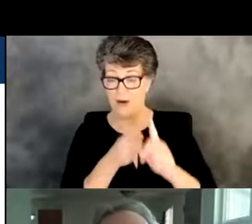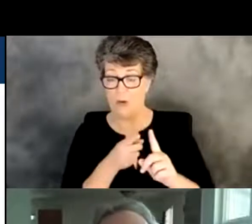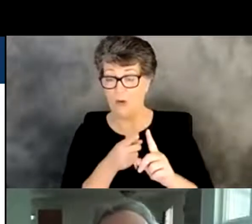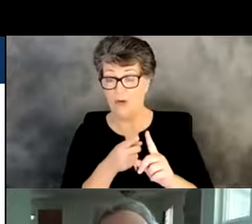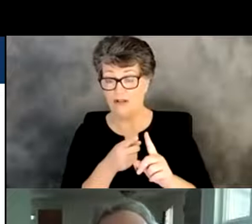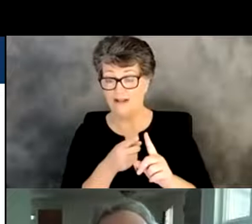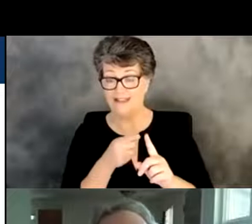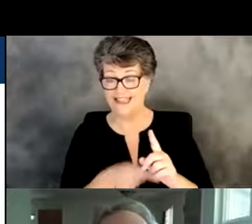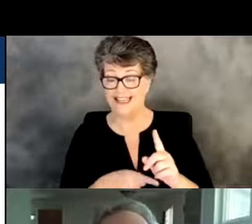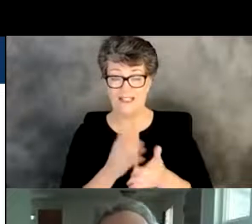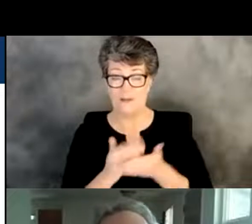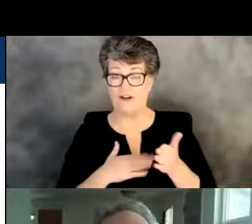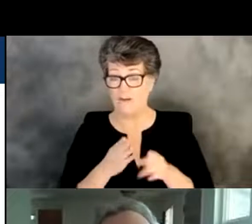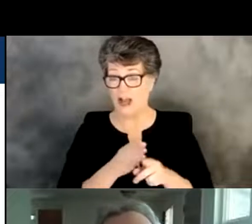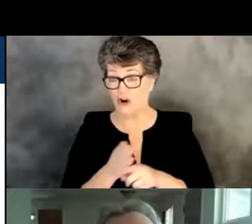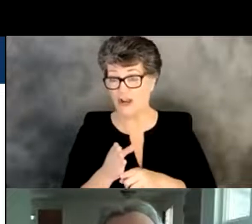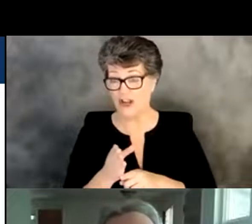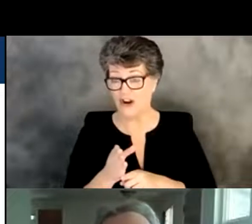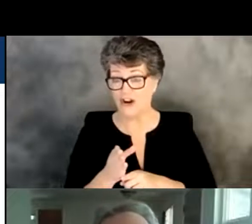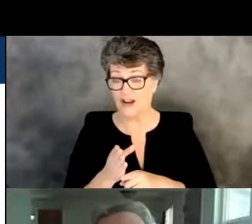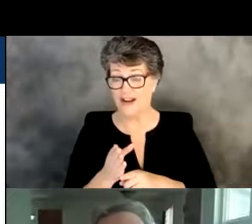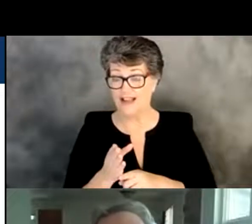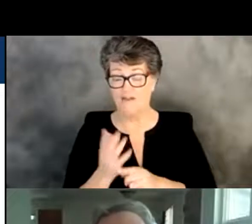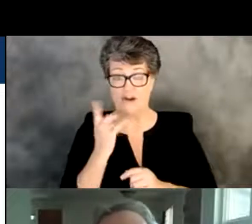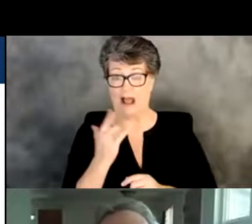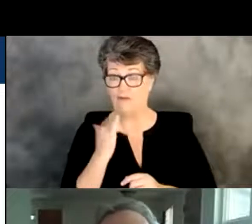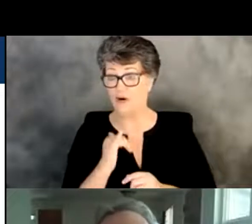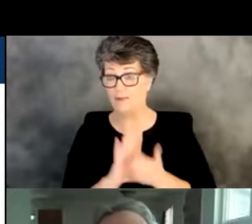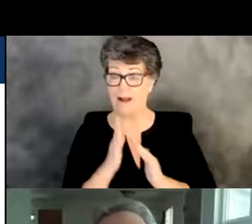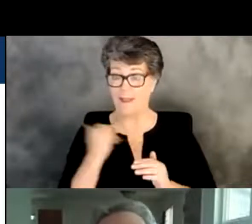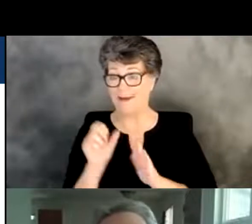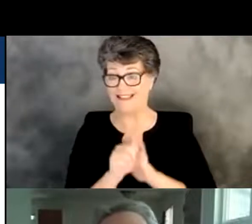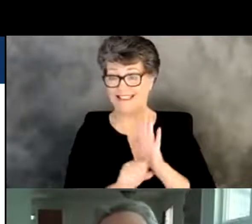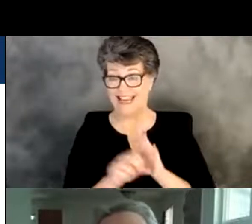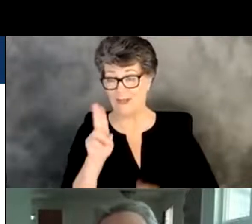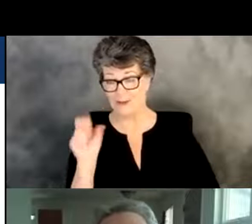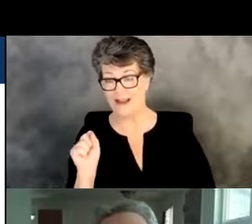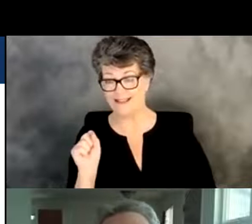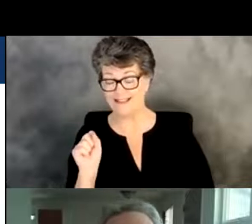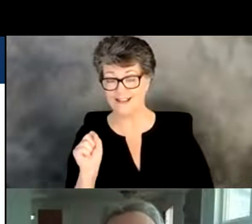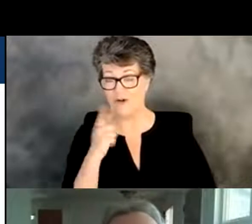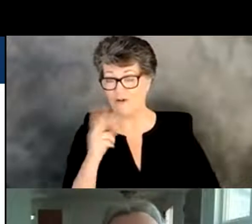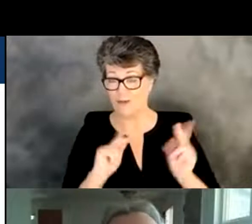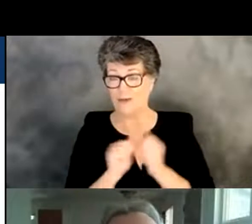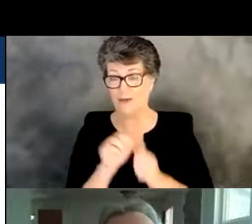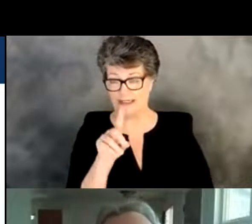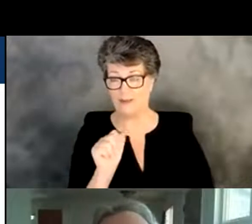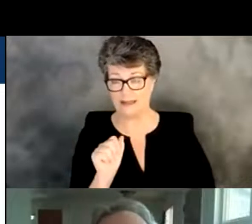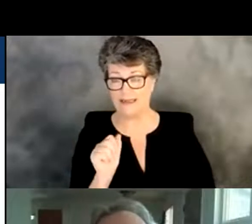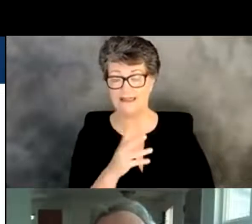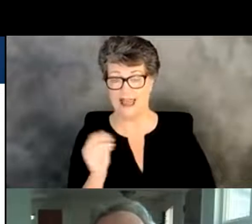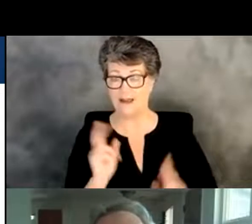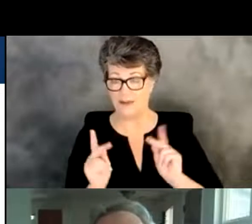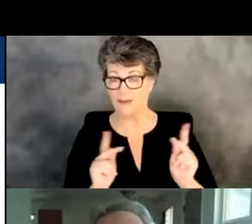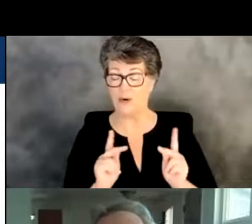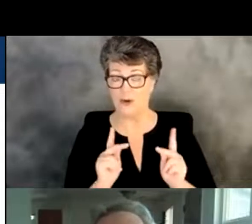this stage of my career back in California is for California to be the best state in the country for people with disabilities and for people as